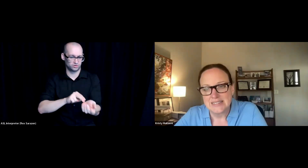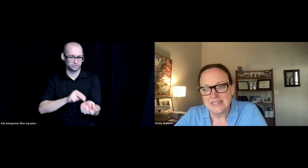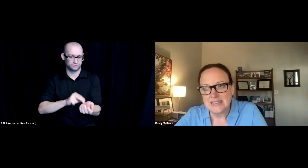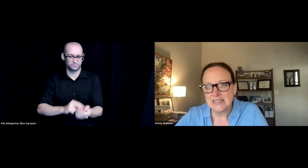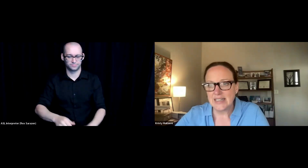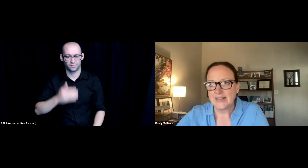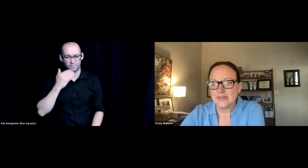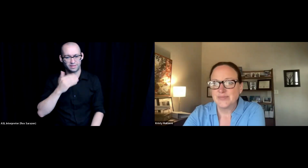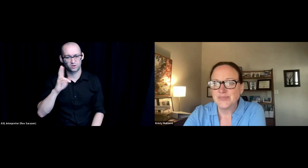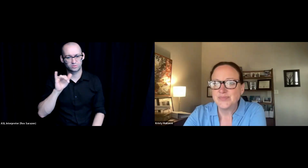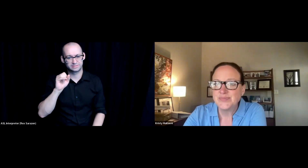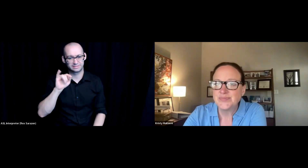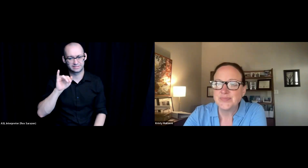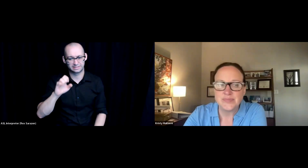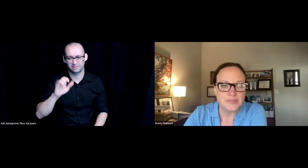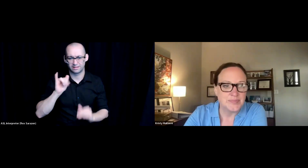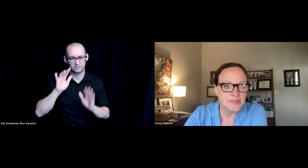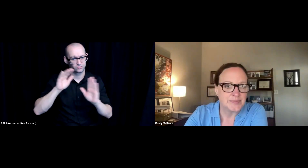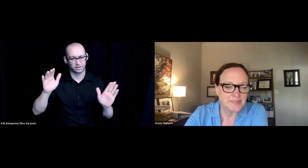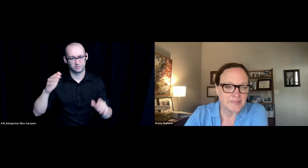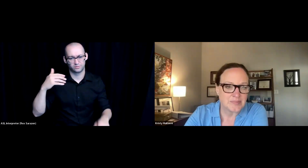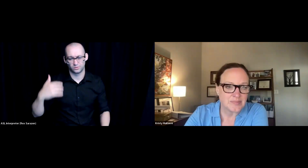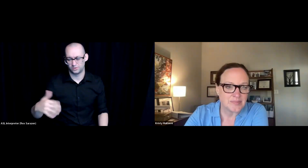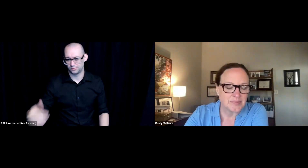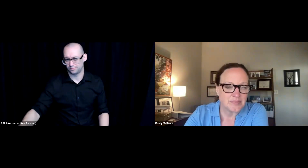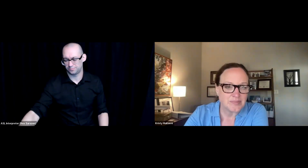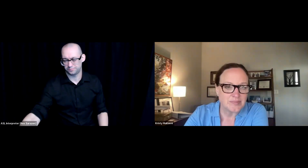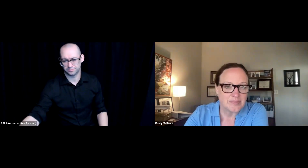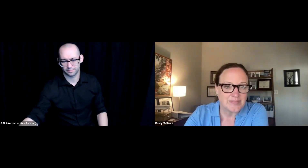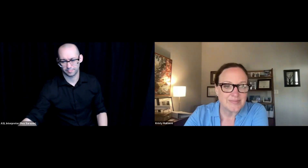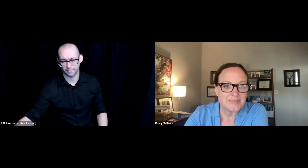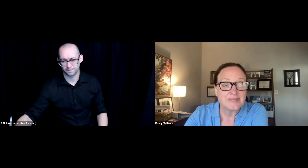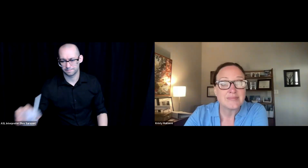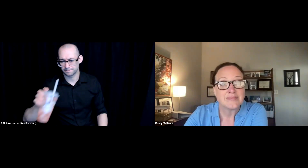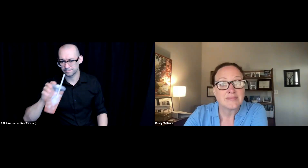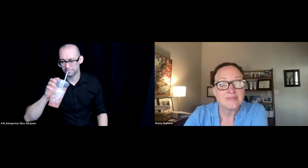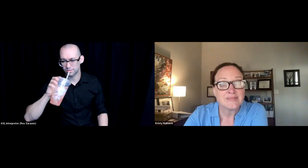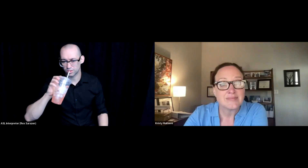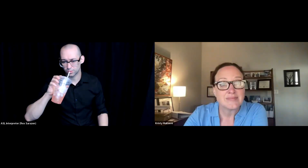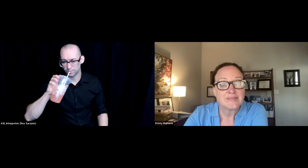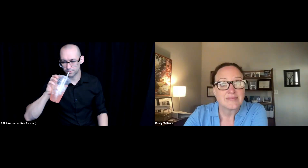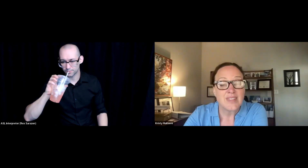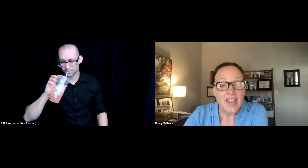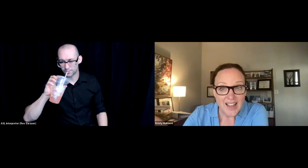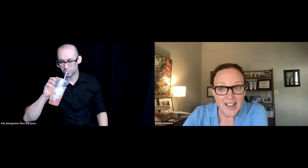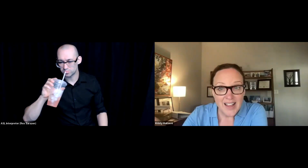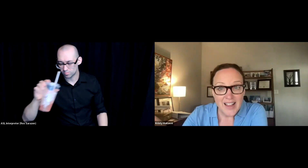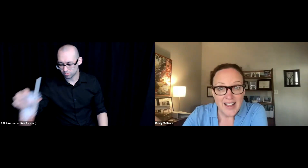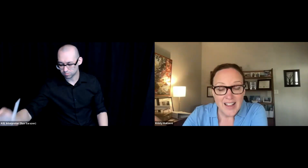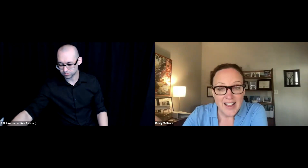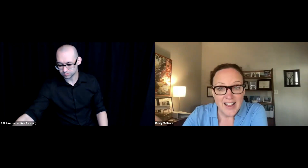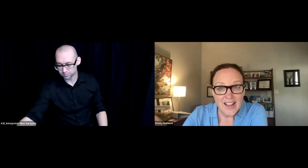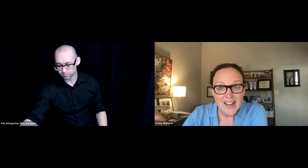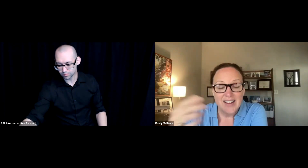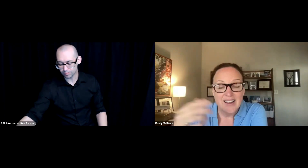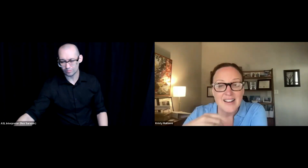Thank you, Christy. That's incredible. My fiance is in a psychiatry residence, so just hearing that there's